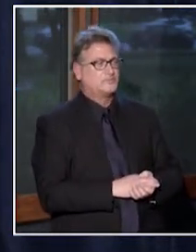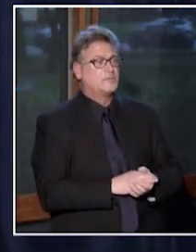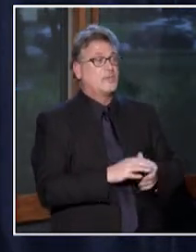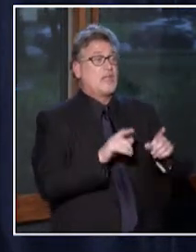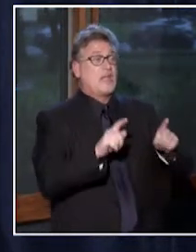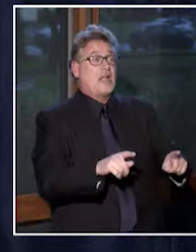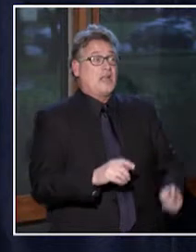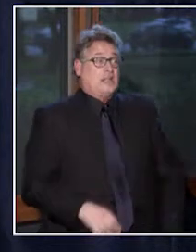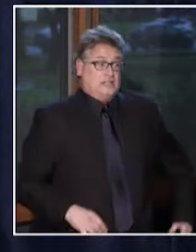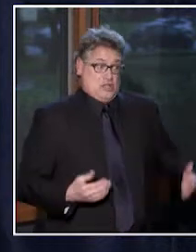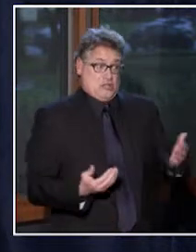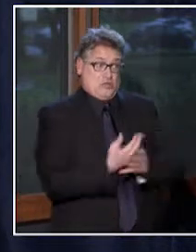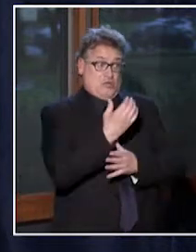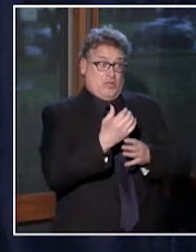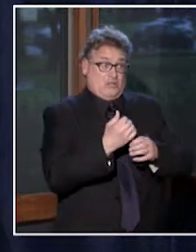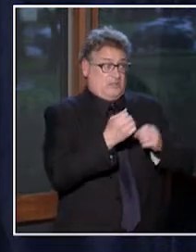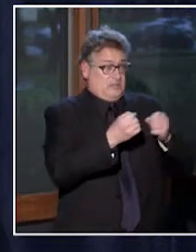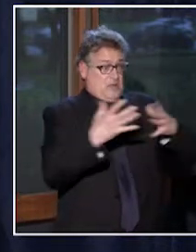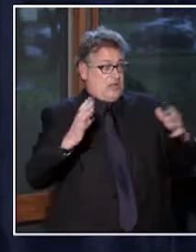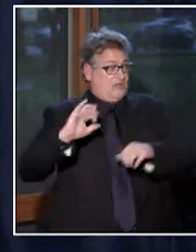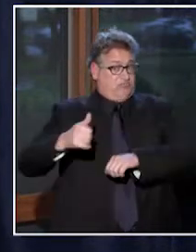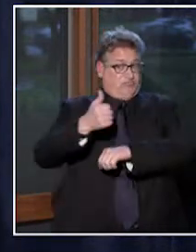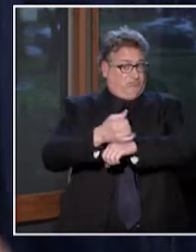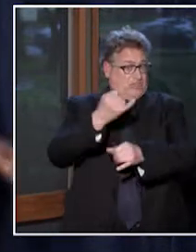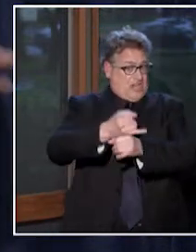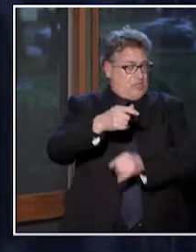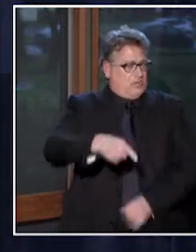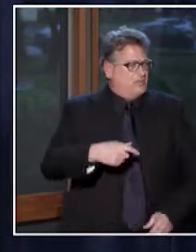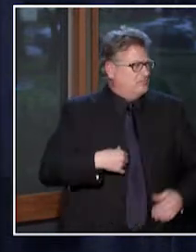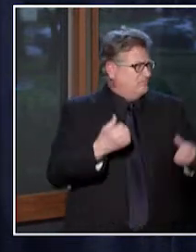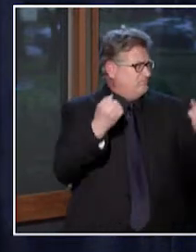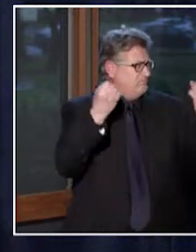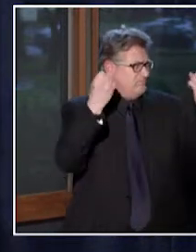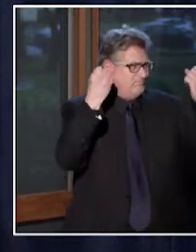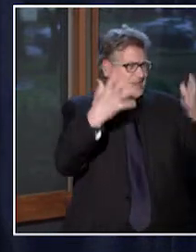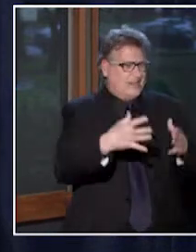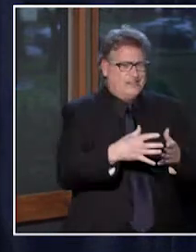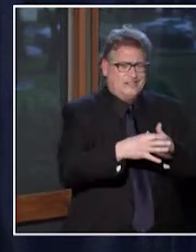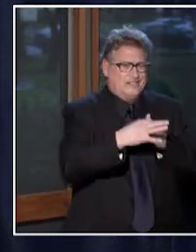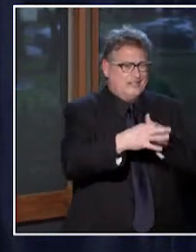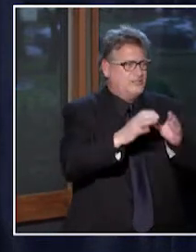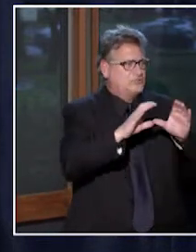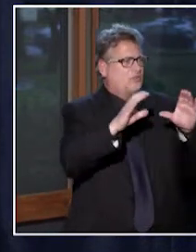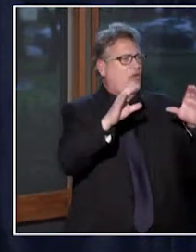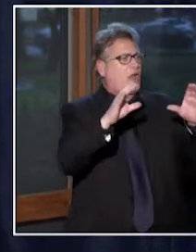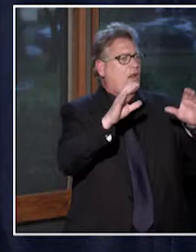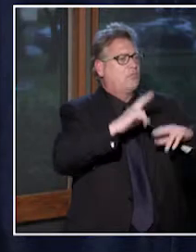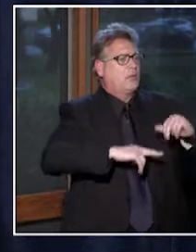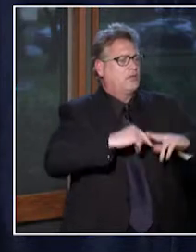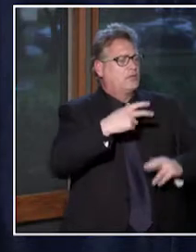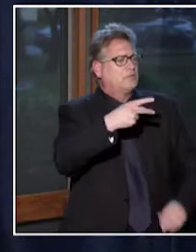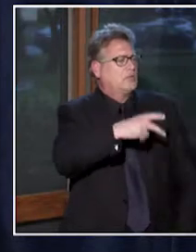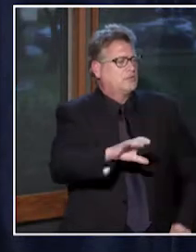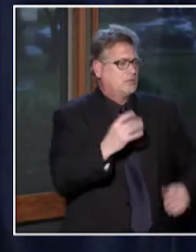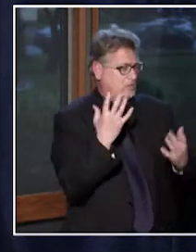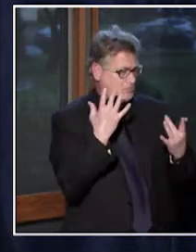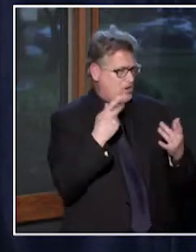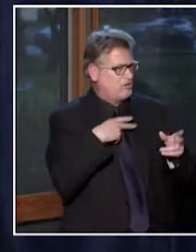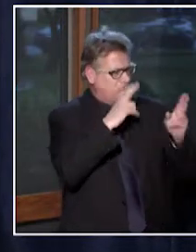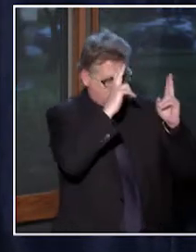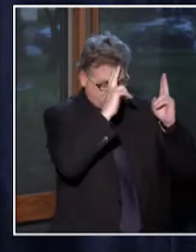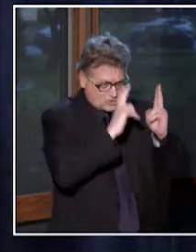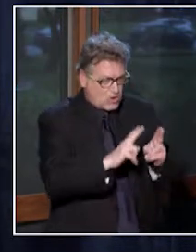This newly expanded campus, you'll also see there are many LEED certified buildings because PCC honors